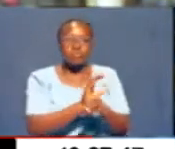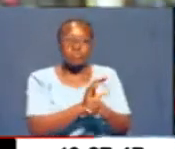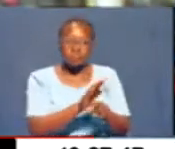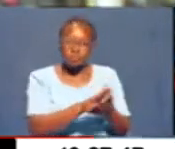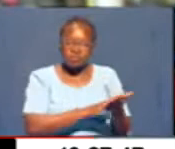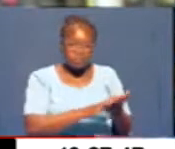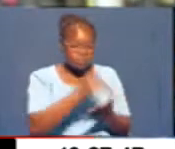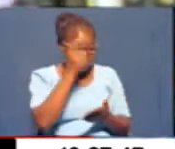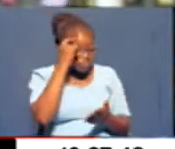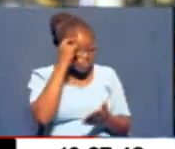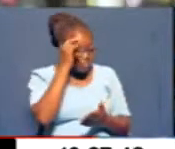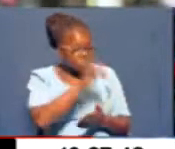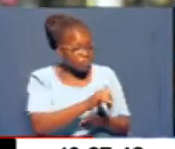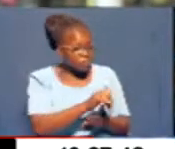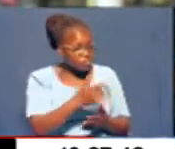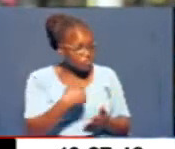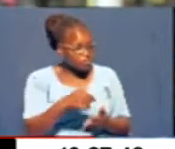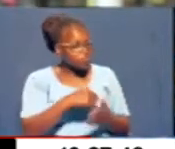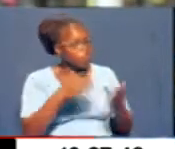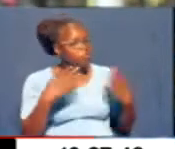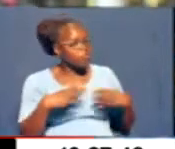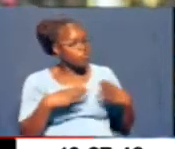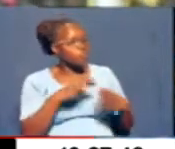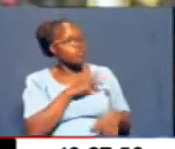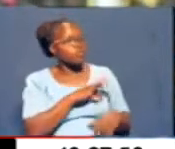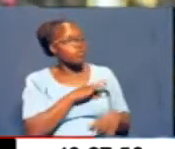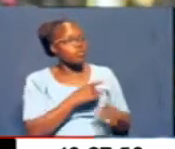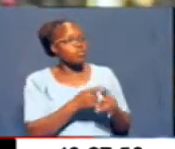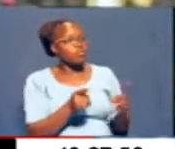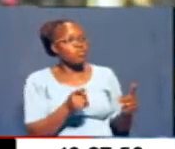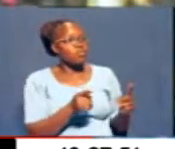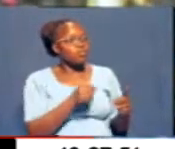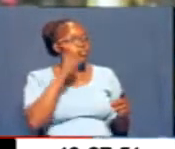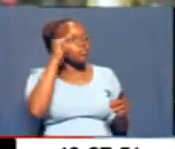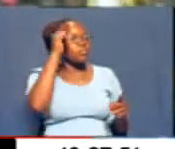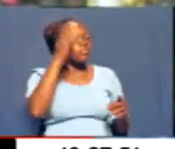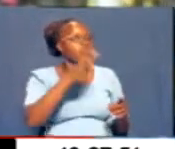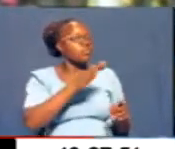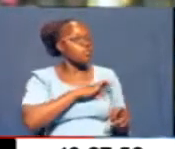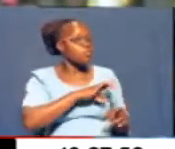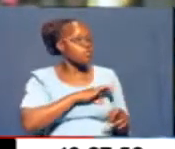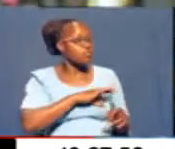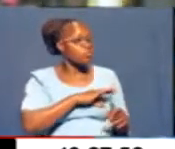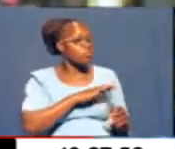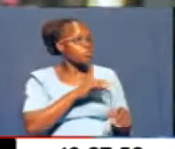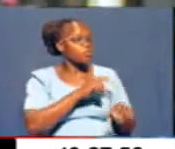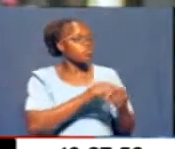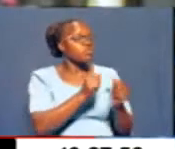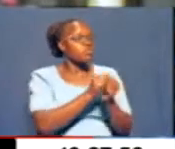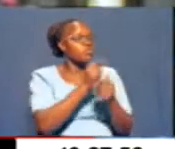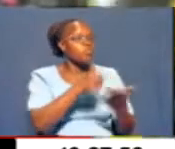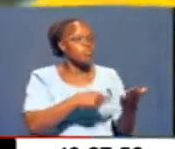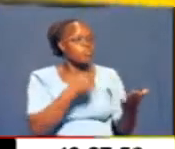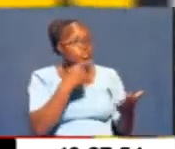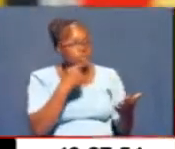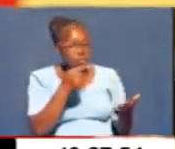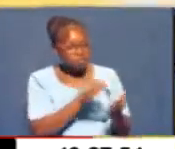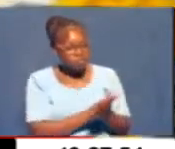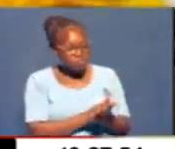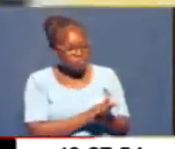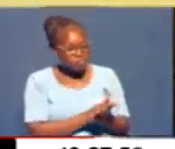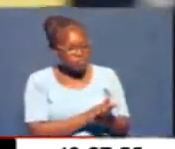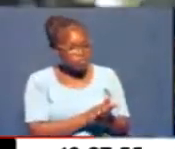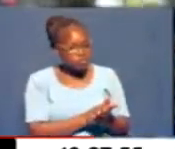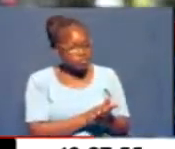thought that us as a people will benefit, but basically it is the politicians who are benefiting. But they're telling you, believe you me,